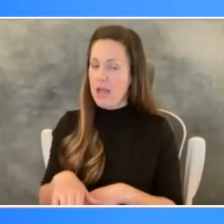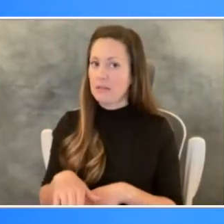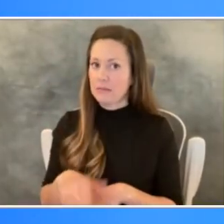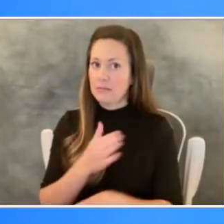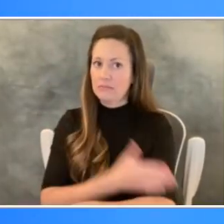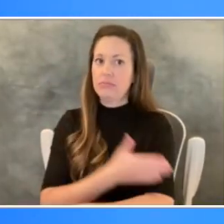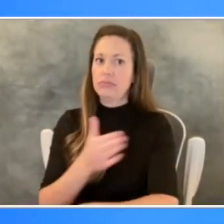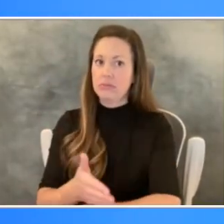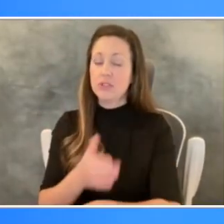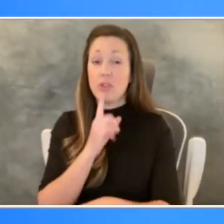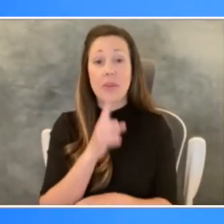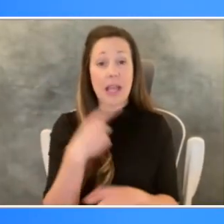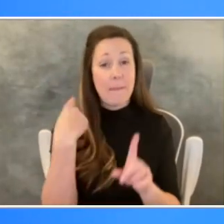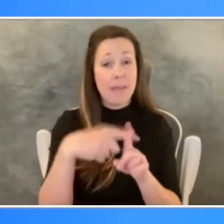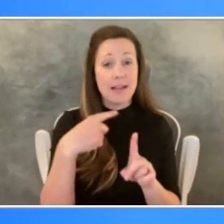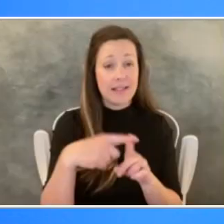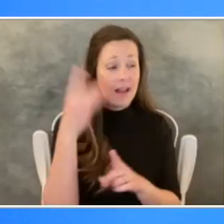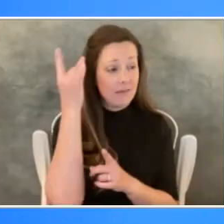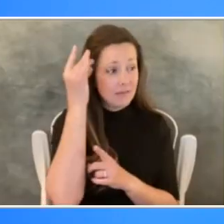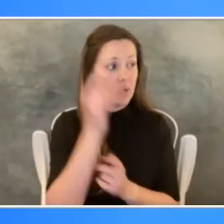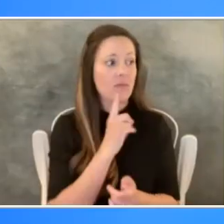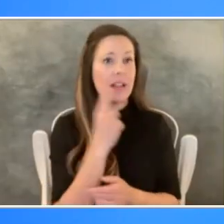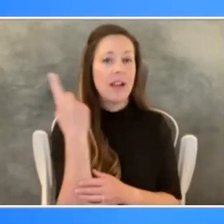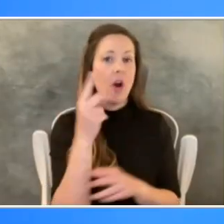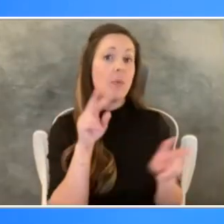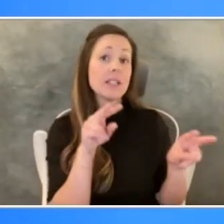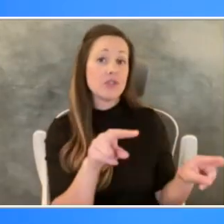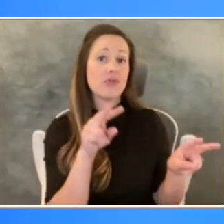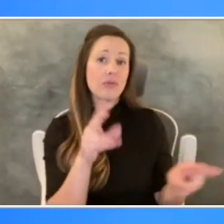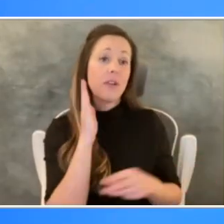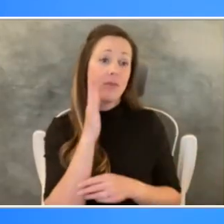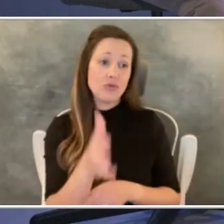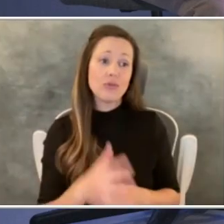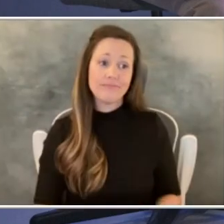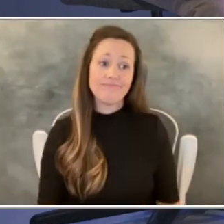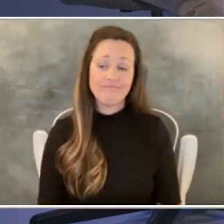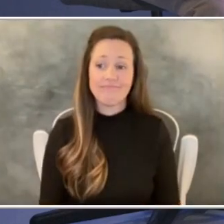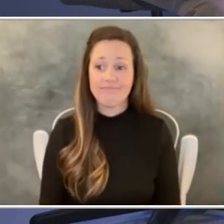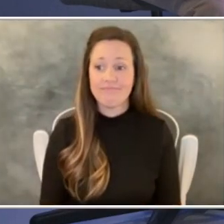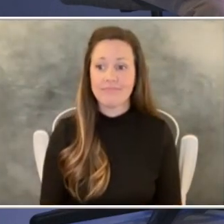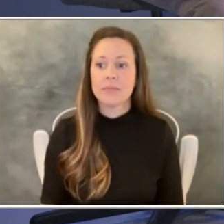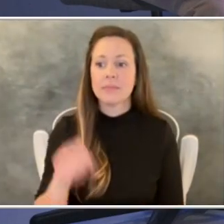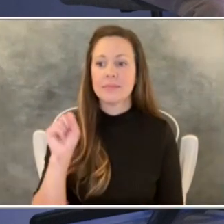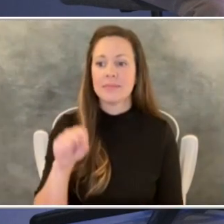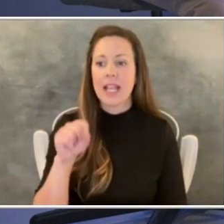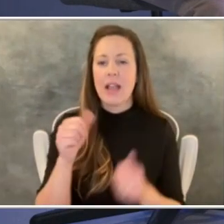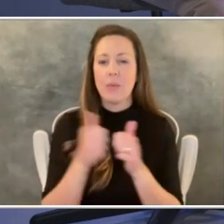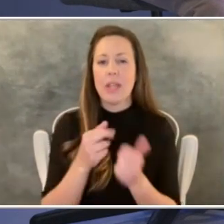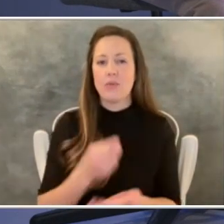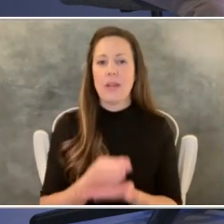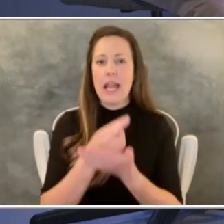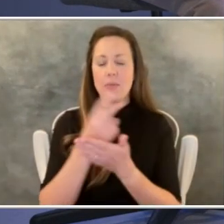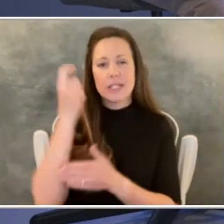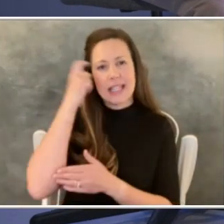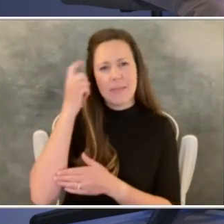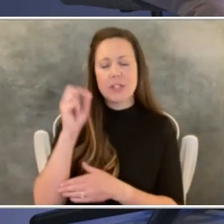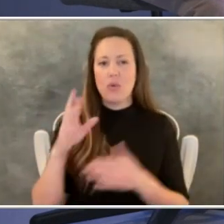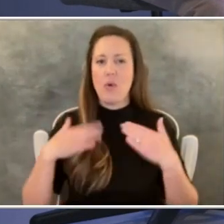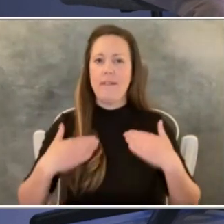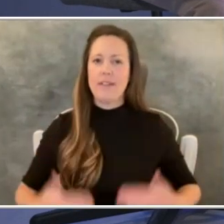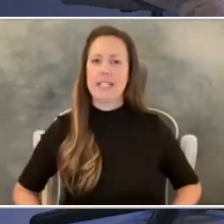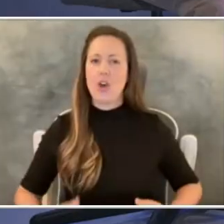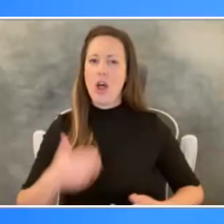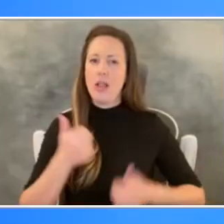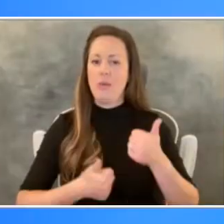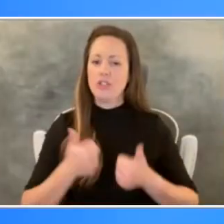positive headspace and always looking towards the future, like I said. Yeah, when it came to rehab, was it the mental part or the physical part, or a little bit of both?